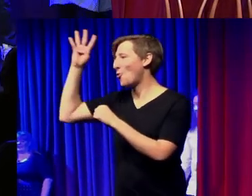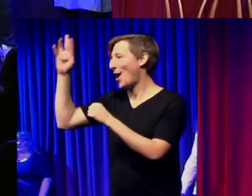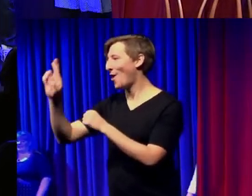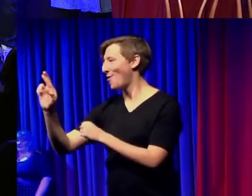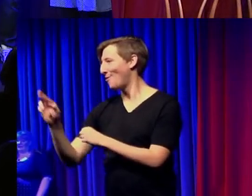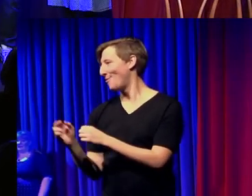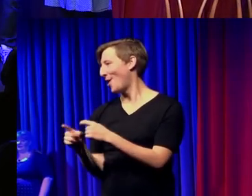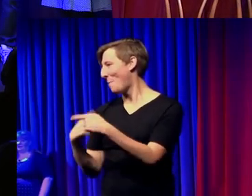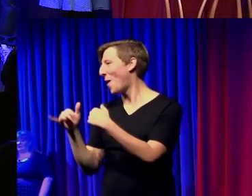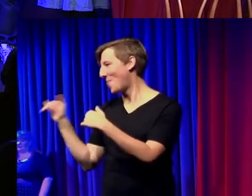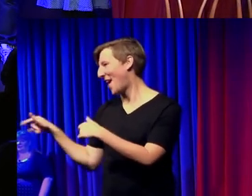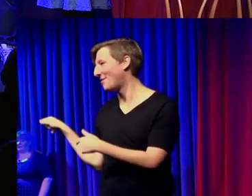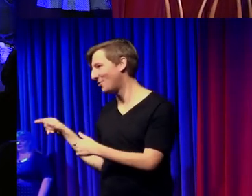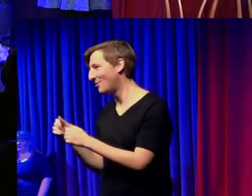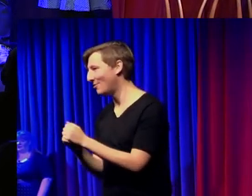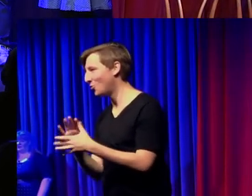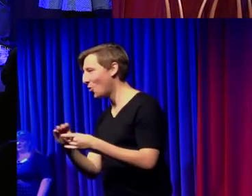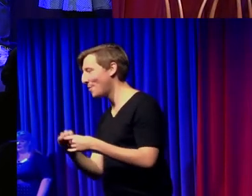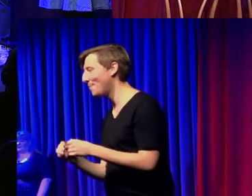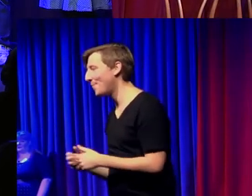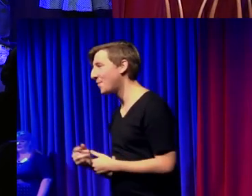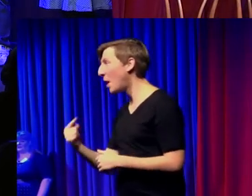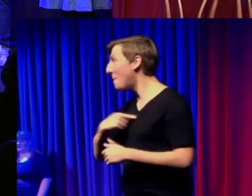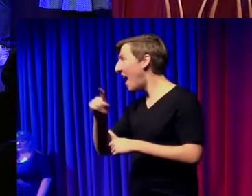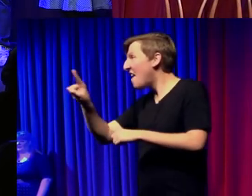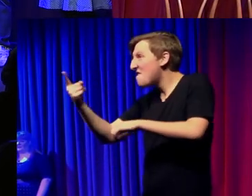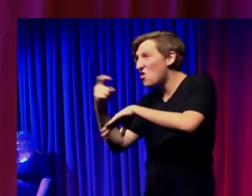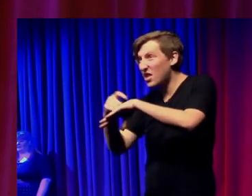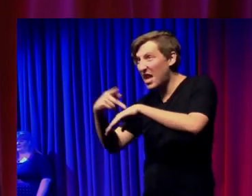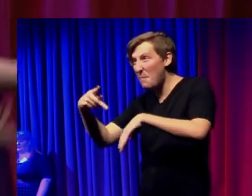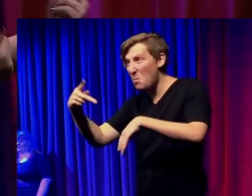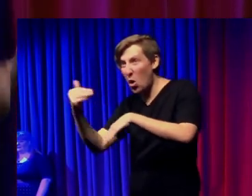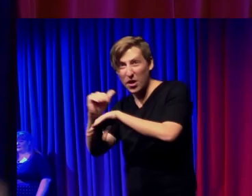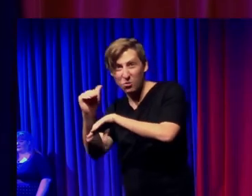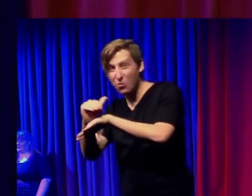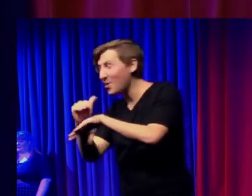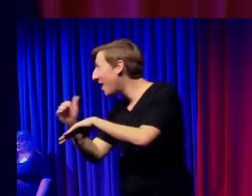Out. This is my first time to Portland, loving it. I'd love to get a word. Thank you.